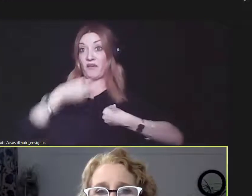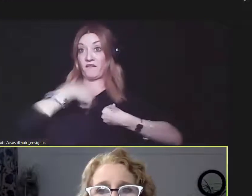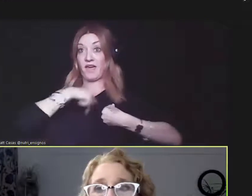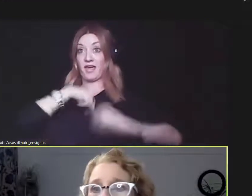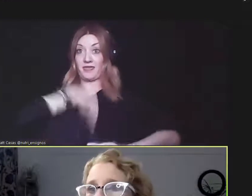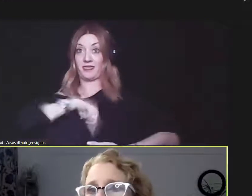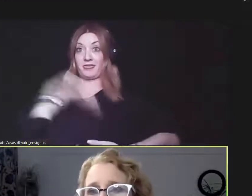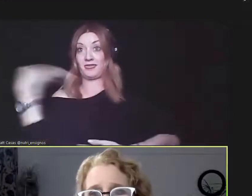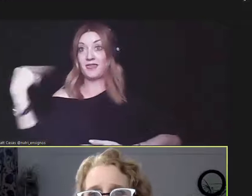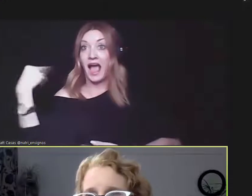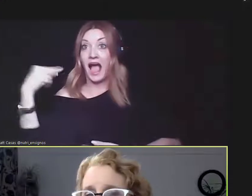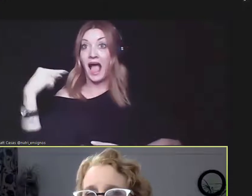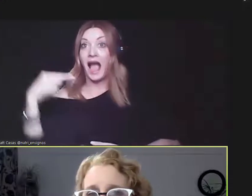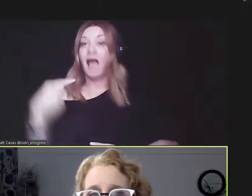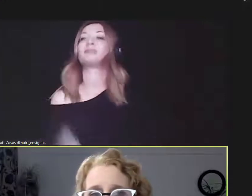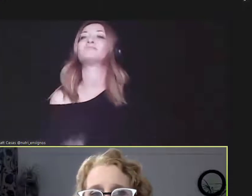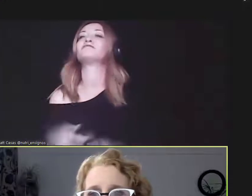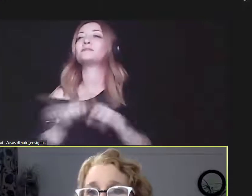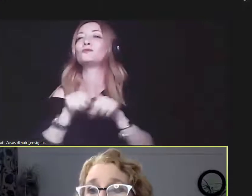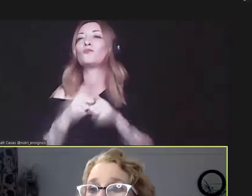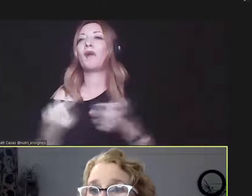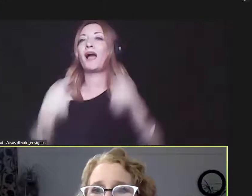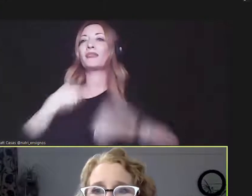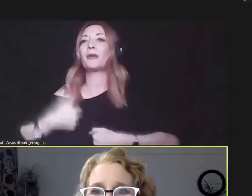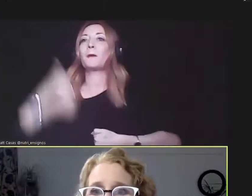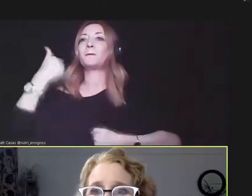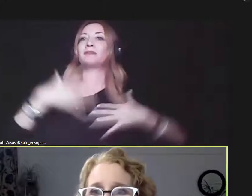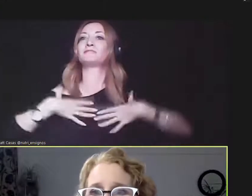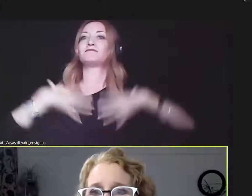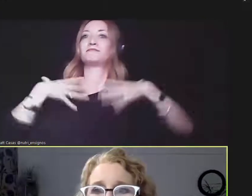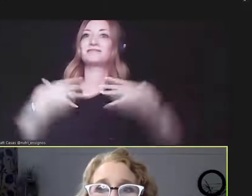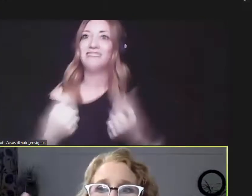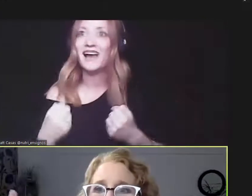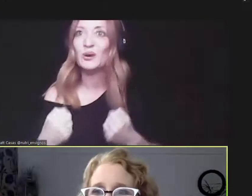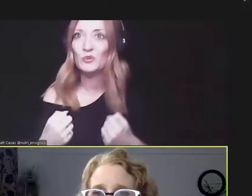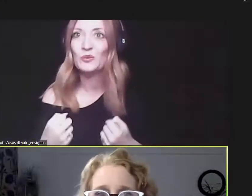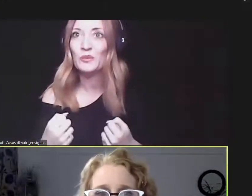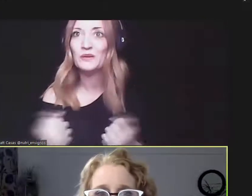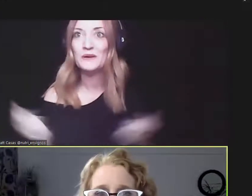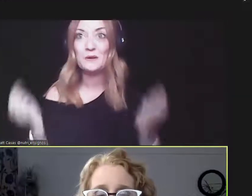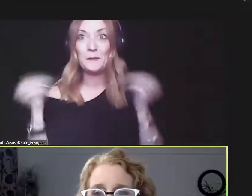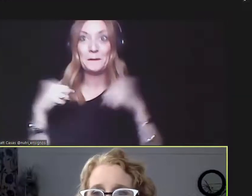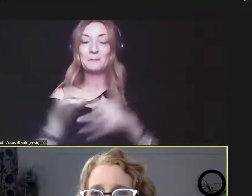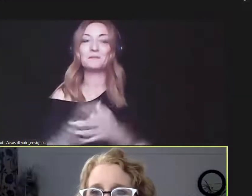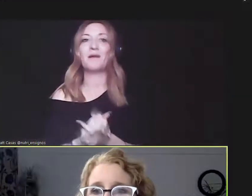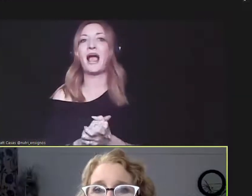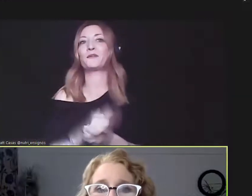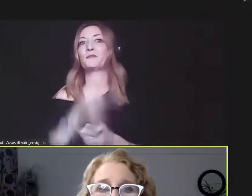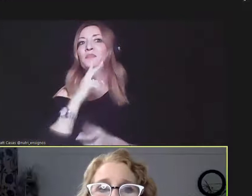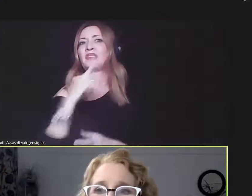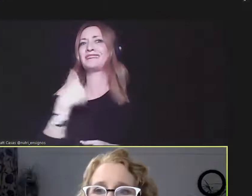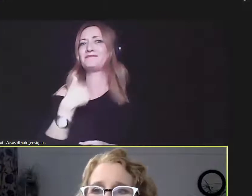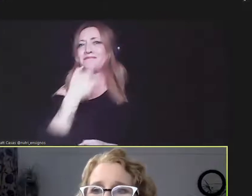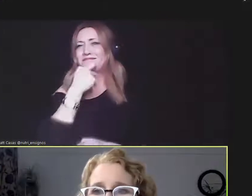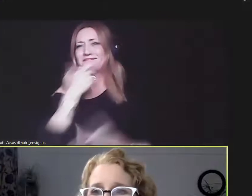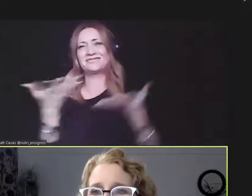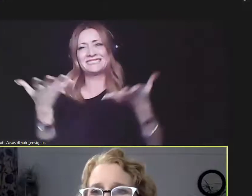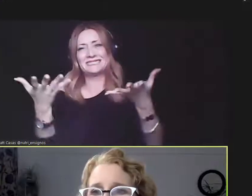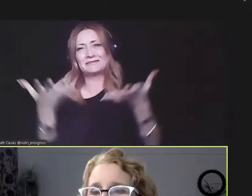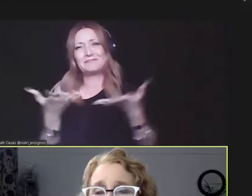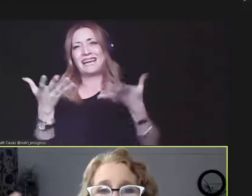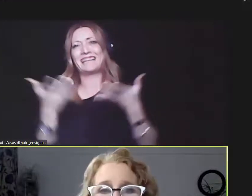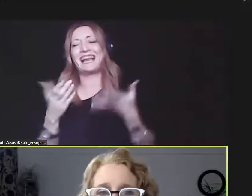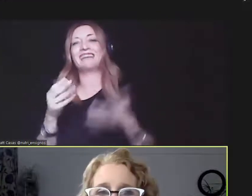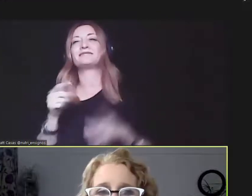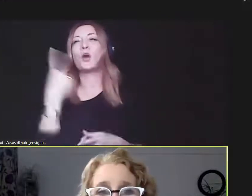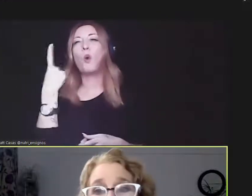sauerkraut, beautiful sauerkraut. I make my own or I buy sauerkraut. So add